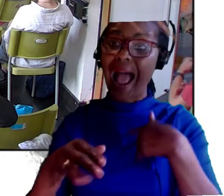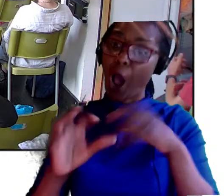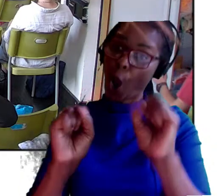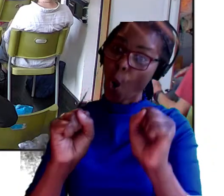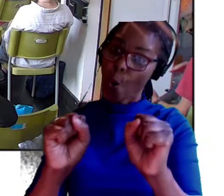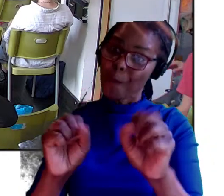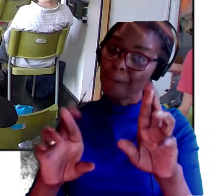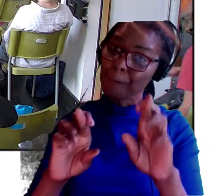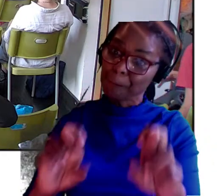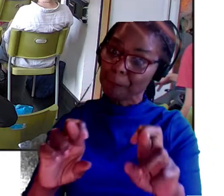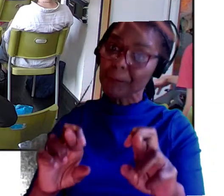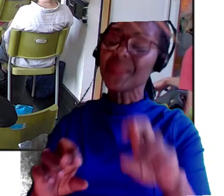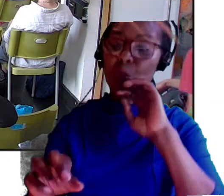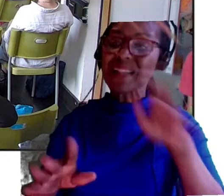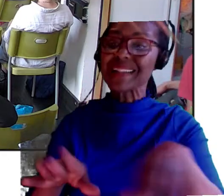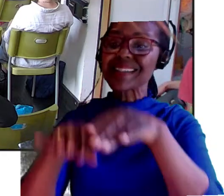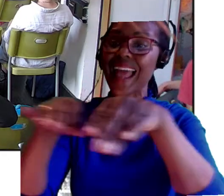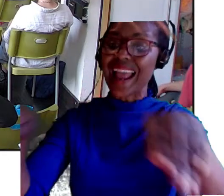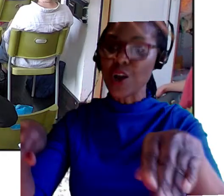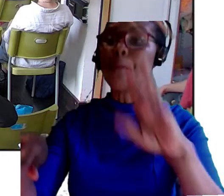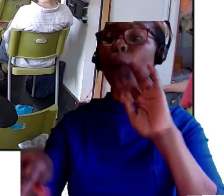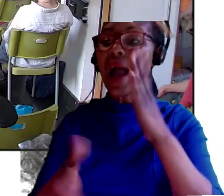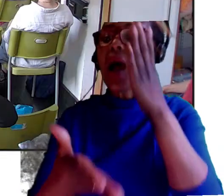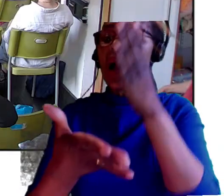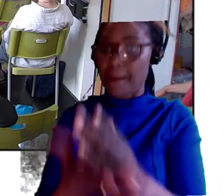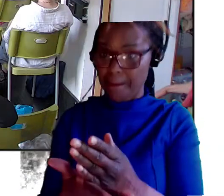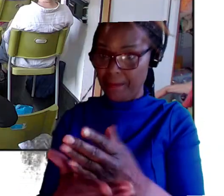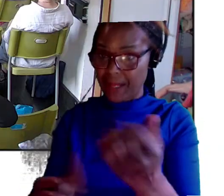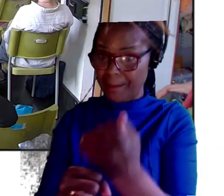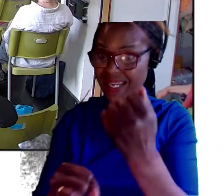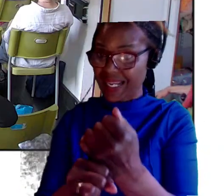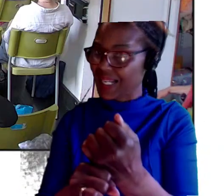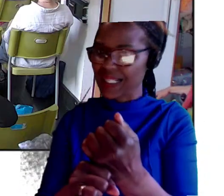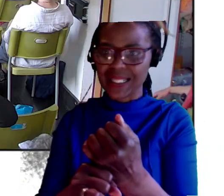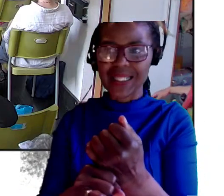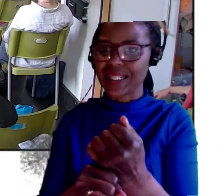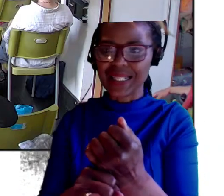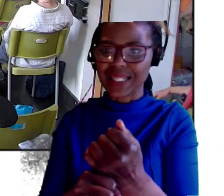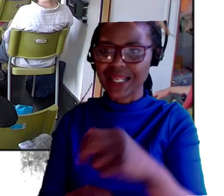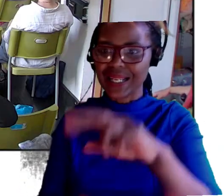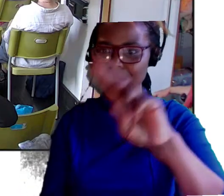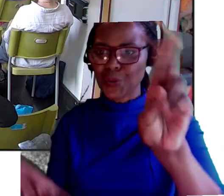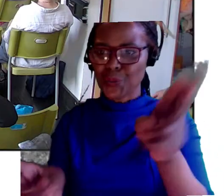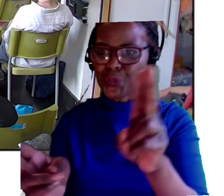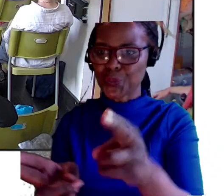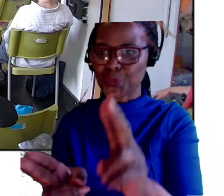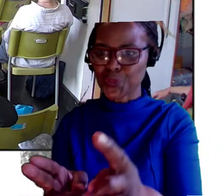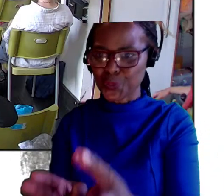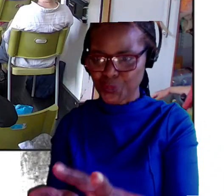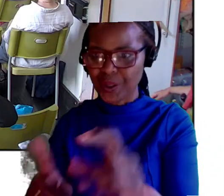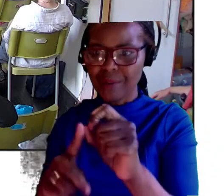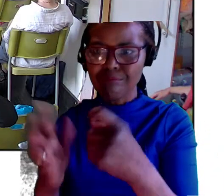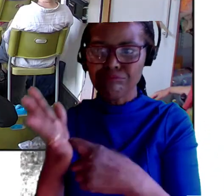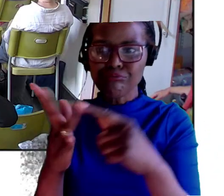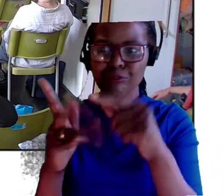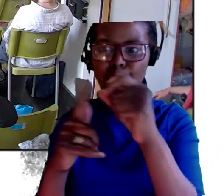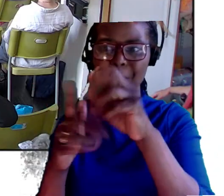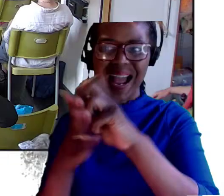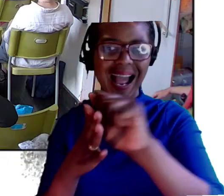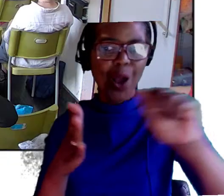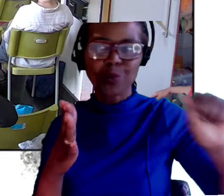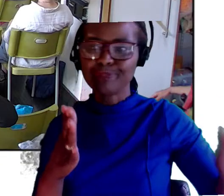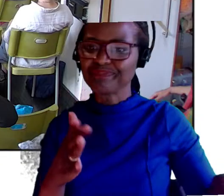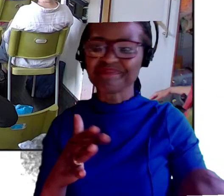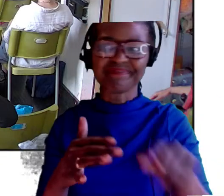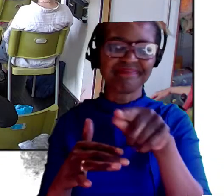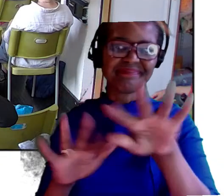put on many stages. But then you learn making one particular kind of production in one particular kind of place. There's certain things that you're just not going